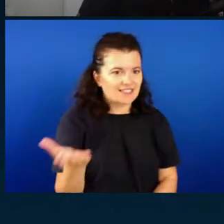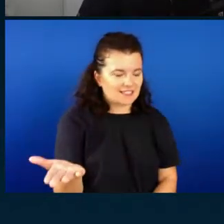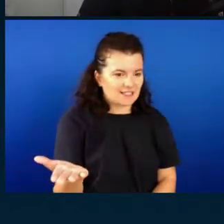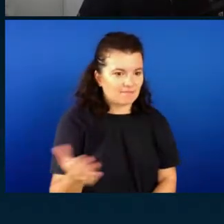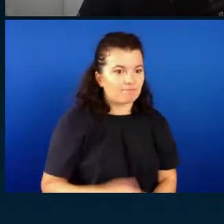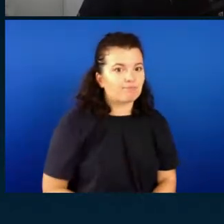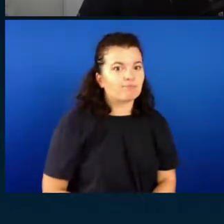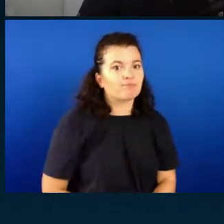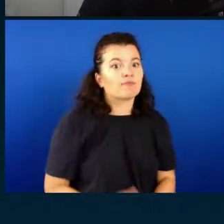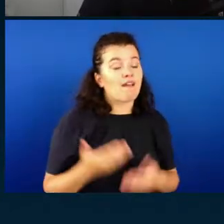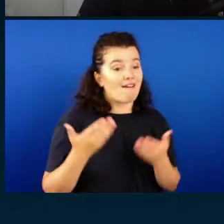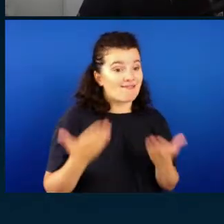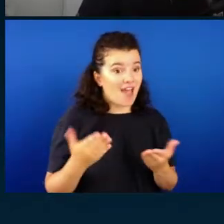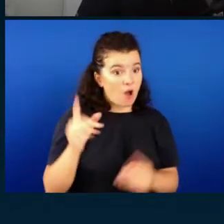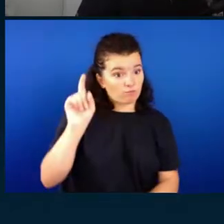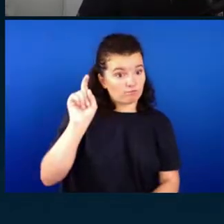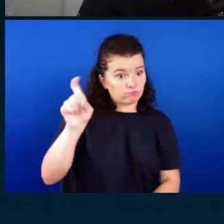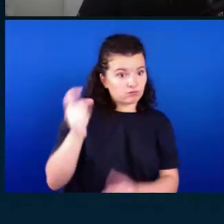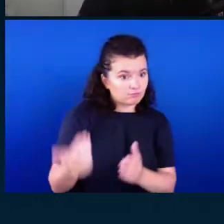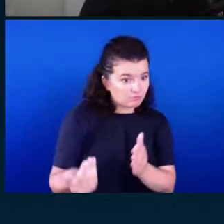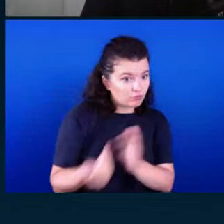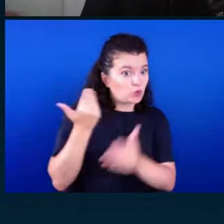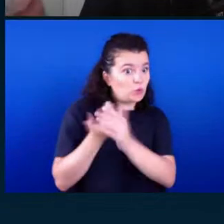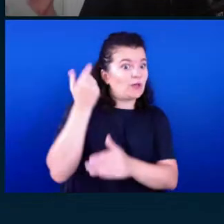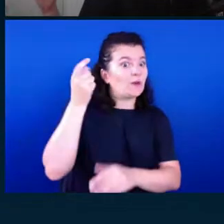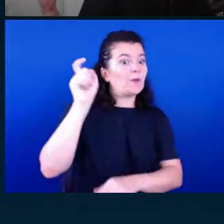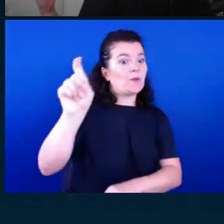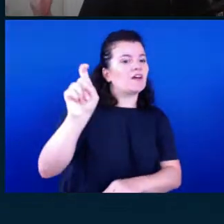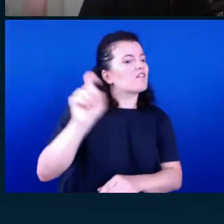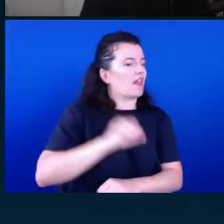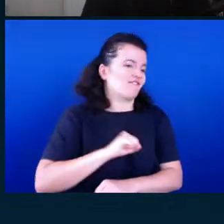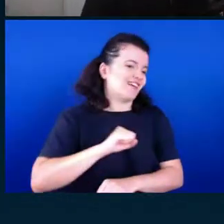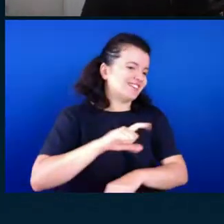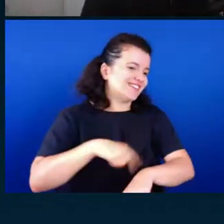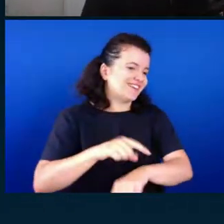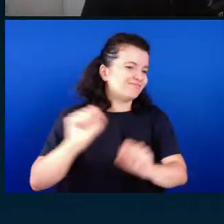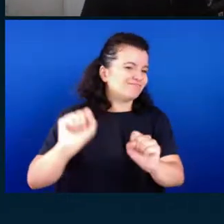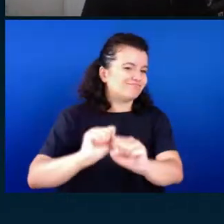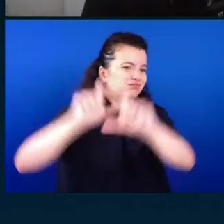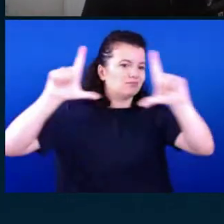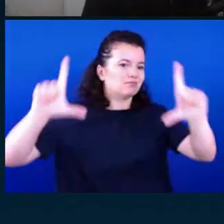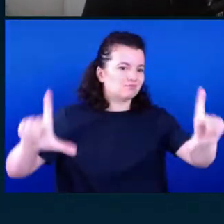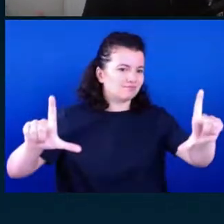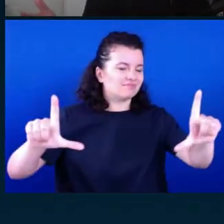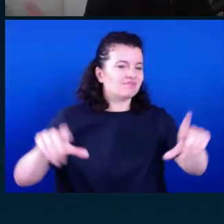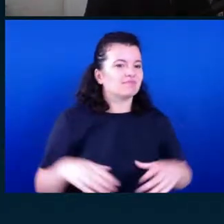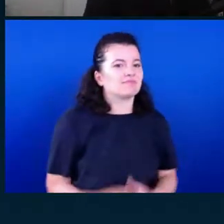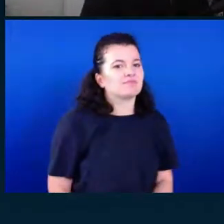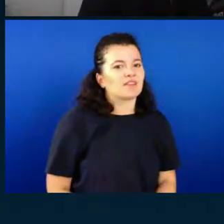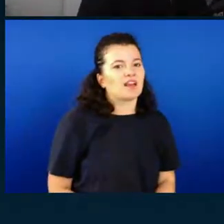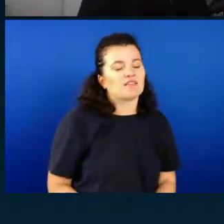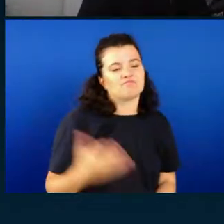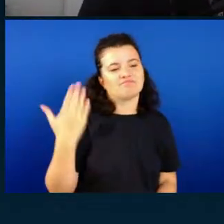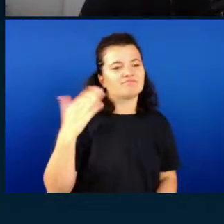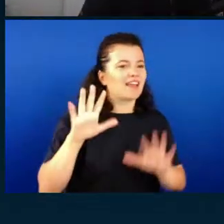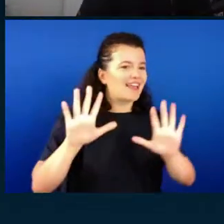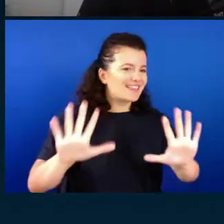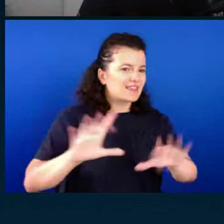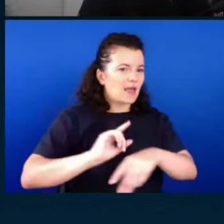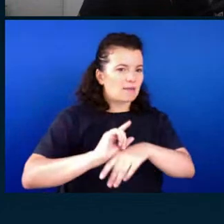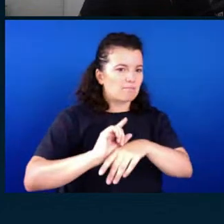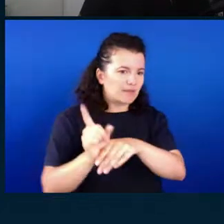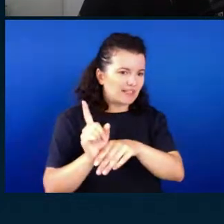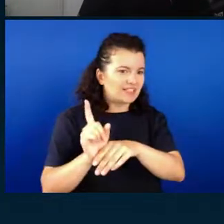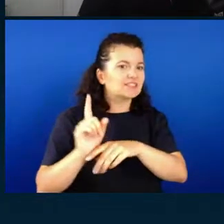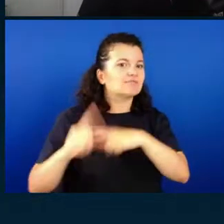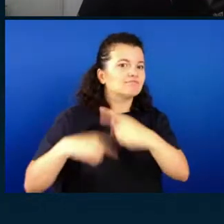a lot faster. It's already done. So that's a cold start means it will run for about 10 minutes and then it will shut down. You'll